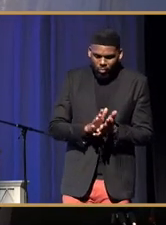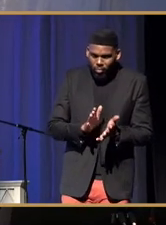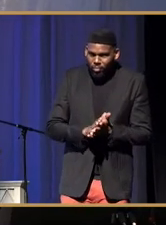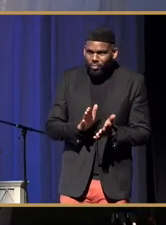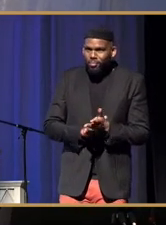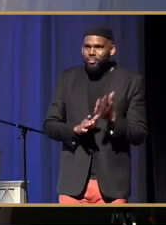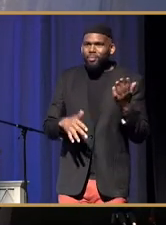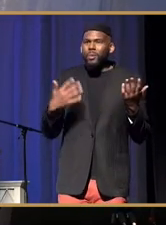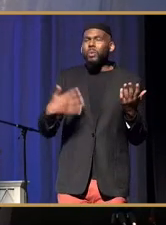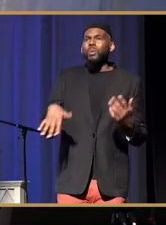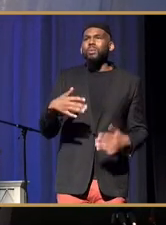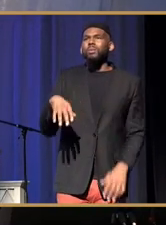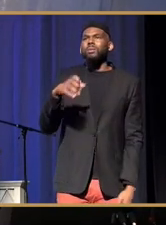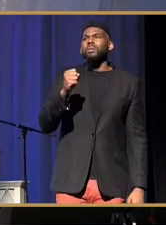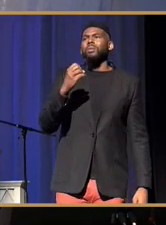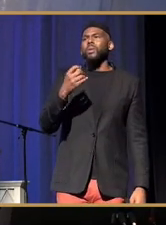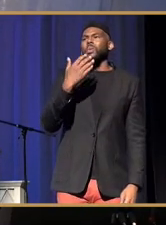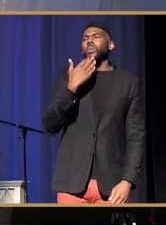So sweet. Thank you.